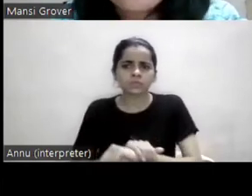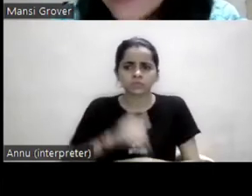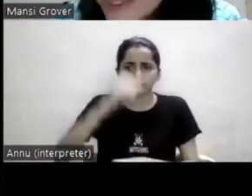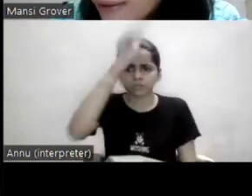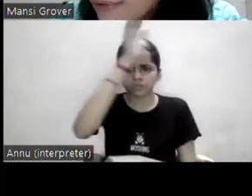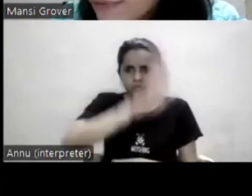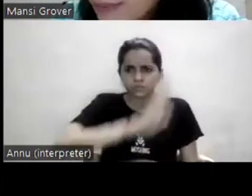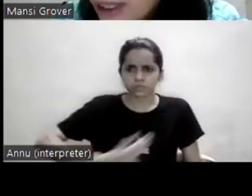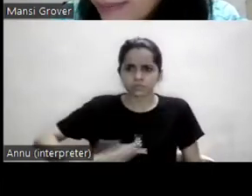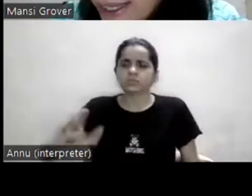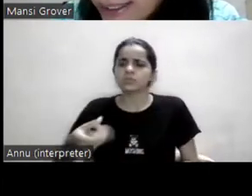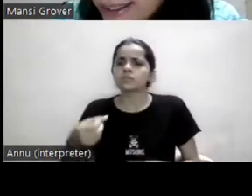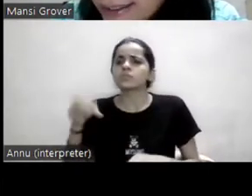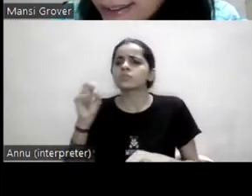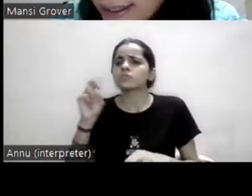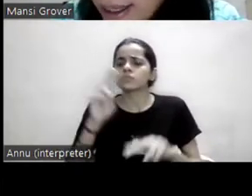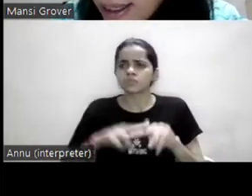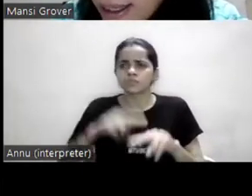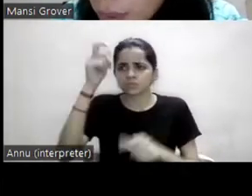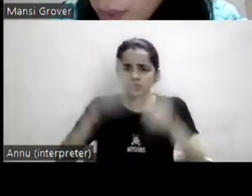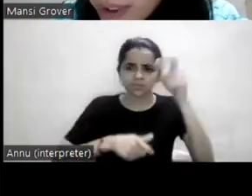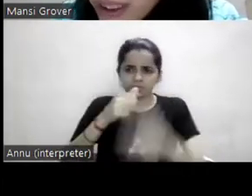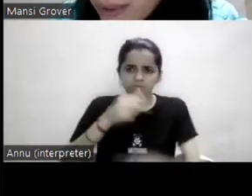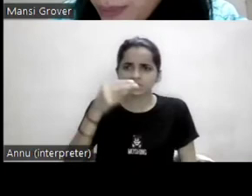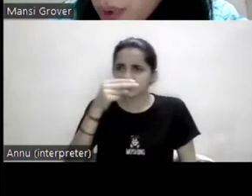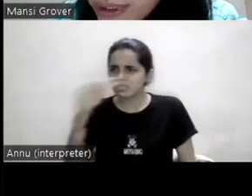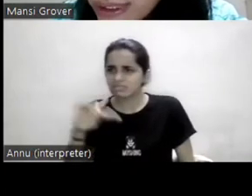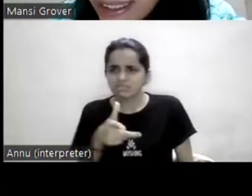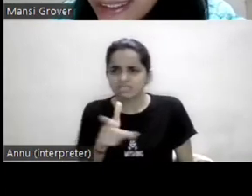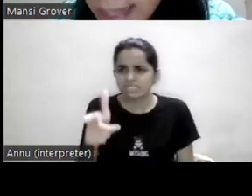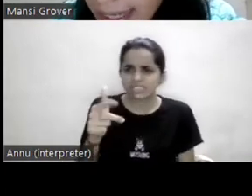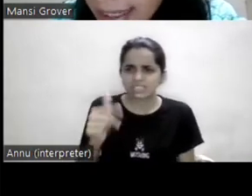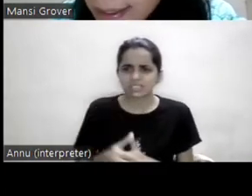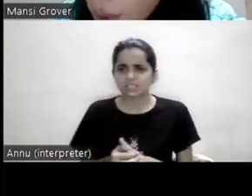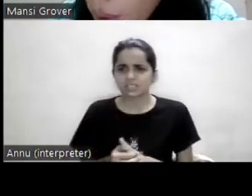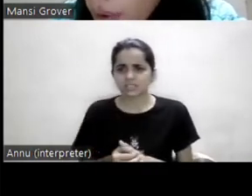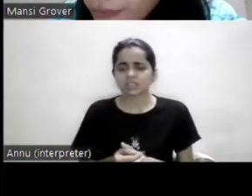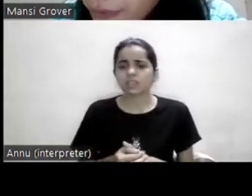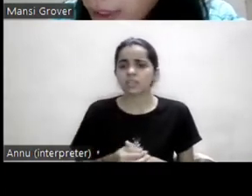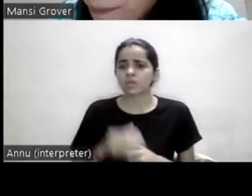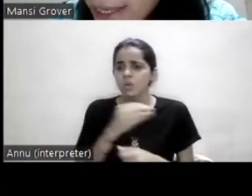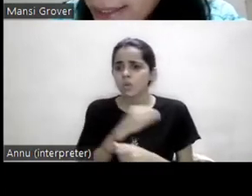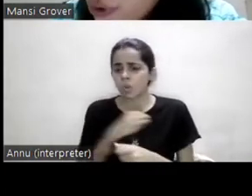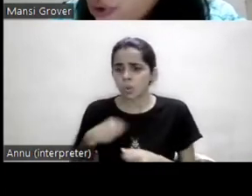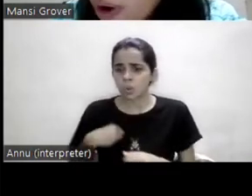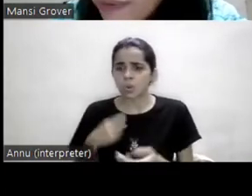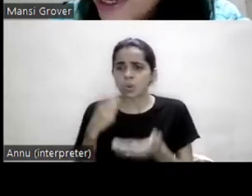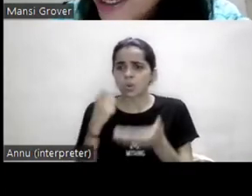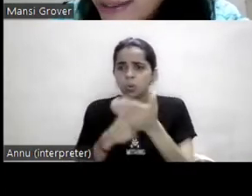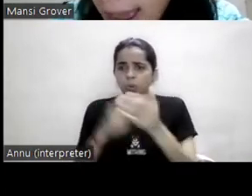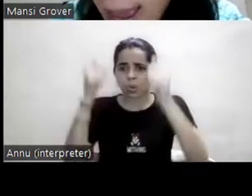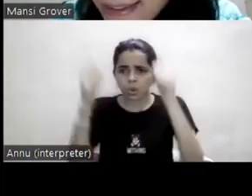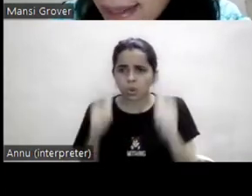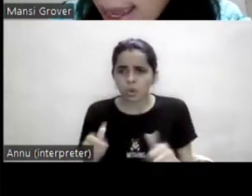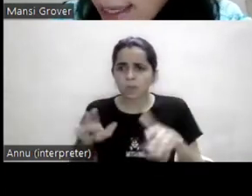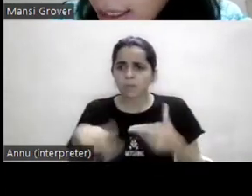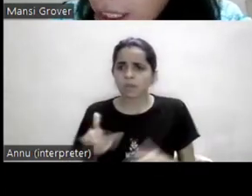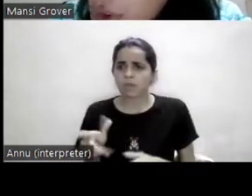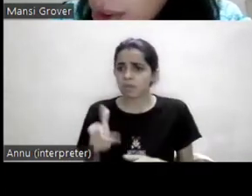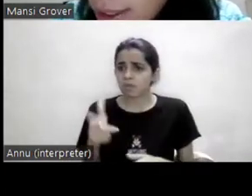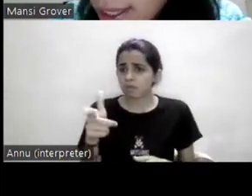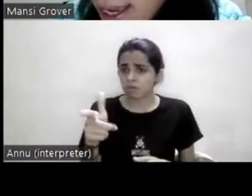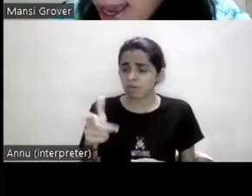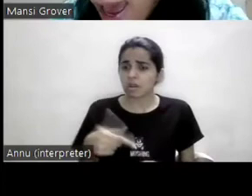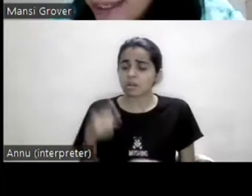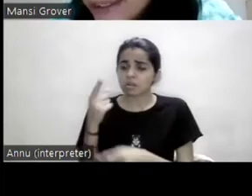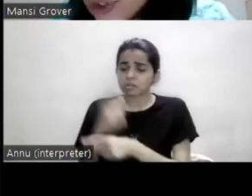of feeble-mindedness. Colonial reports tell us of the presence of rat-like